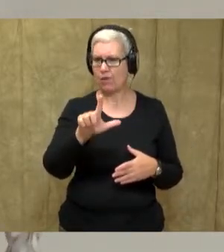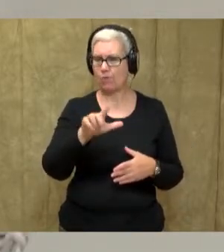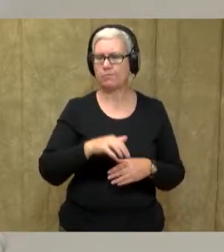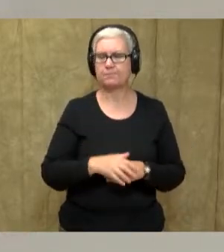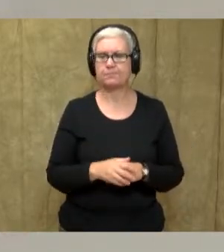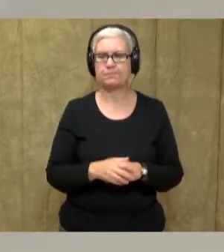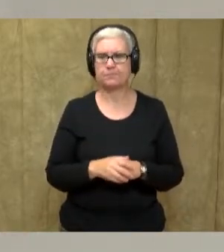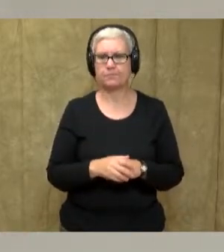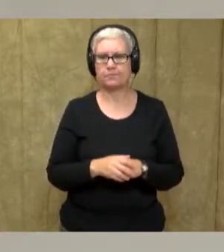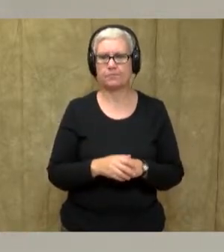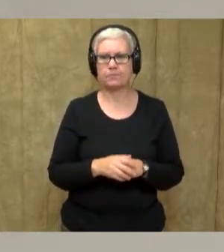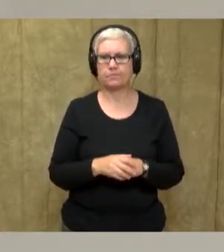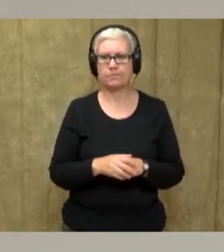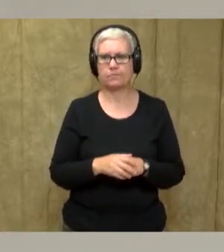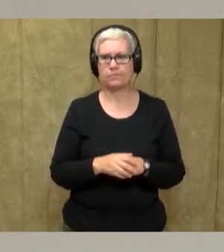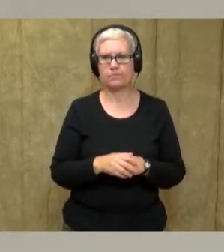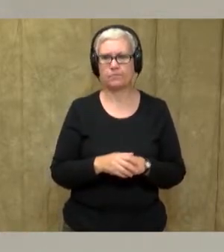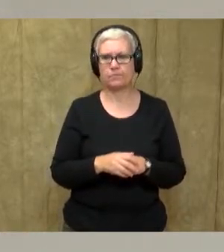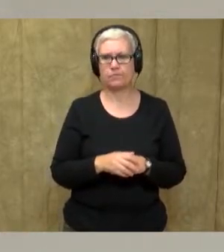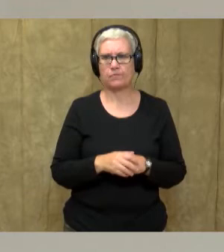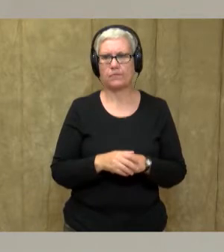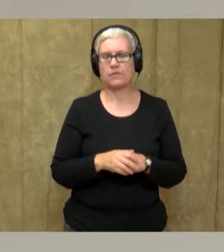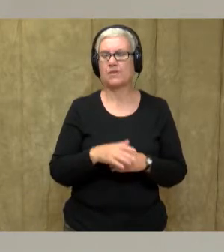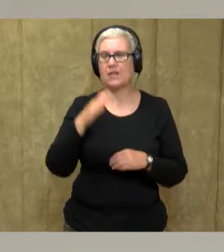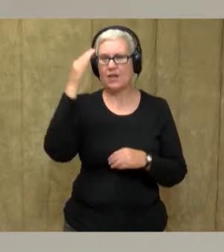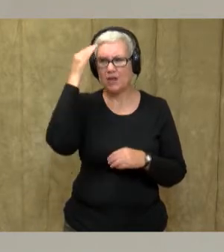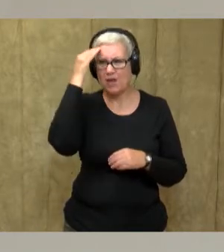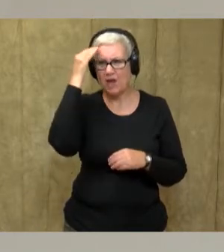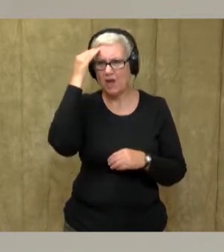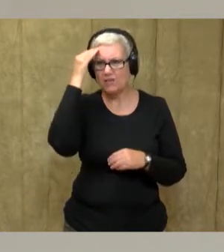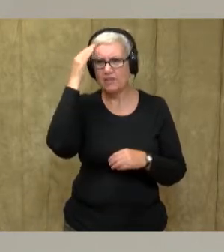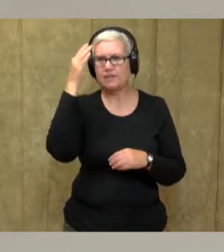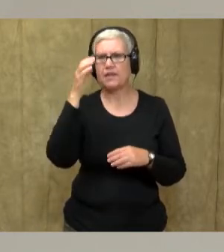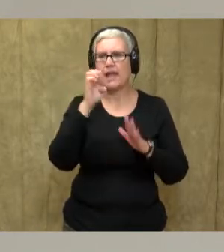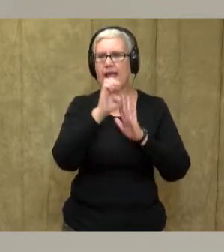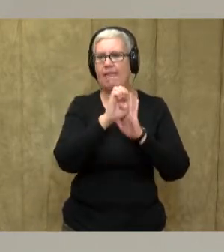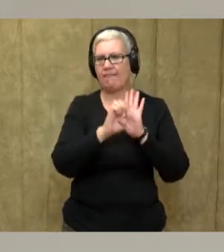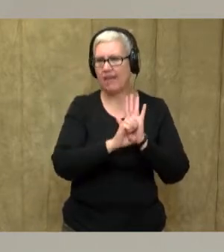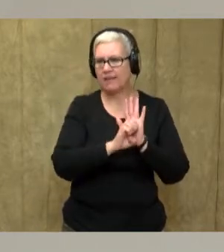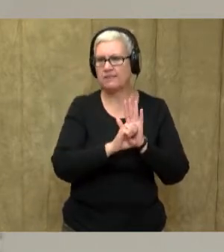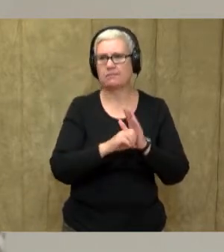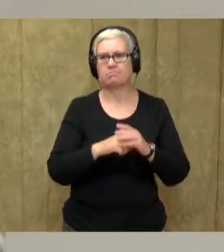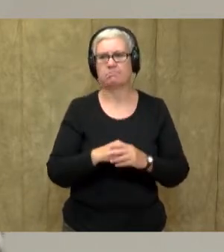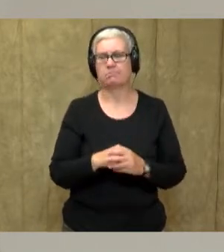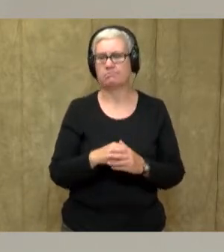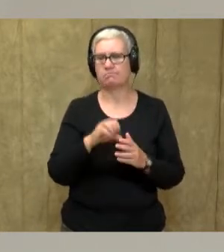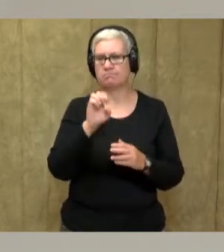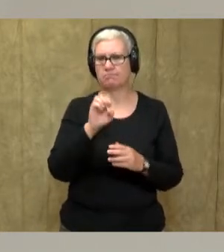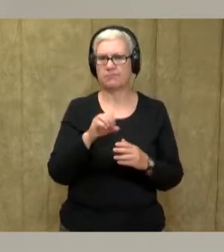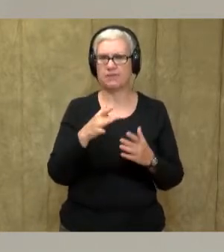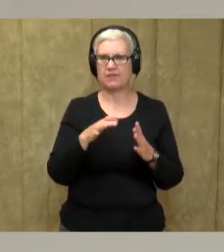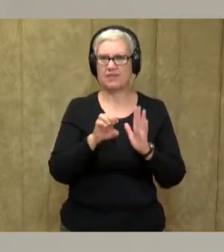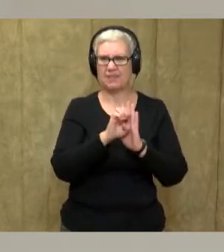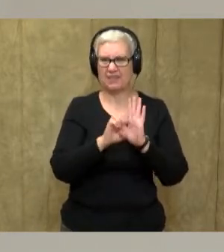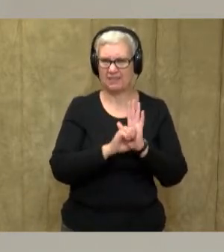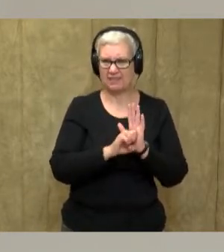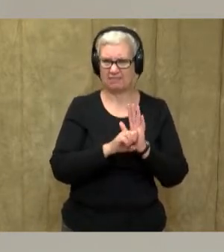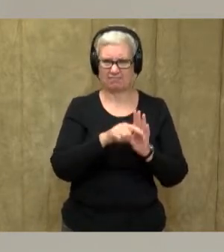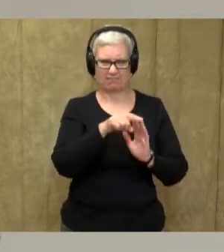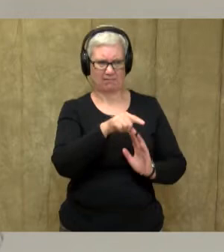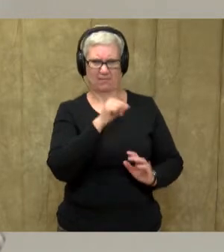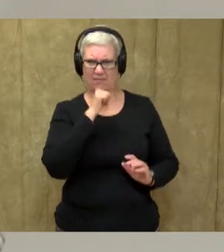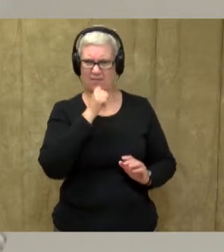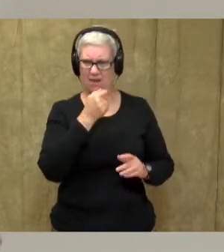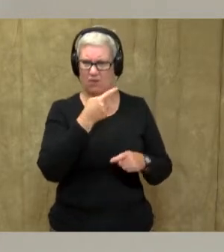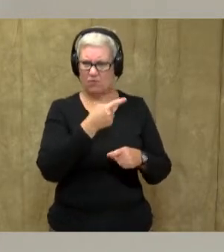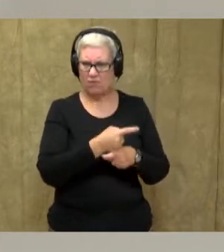with your logic and your ethics. That was the other one. Ethics makes you feel, oh, well, that's not right.